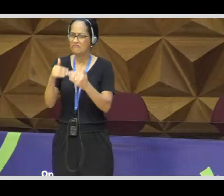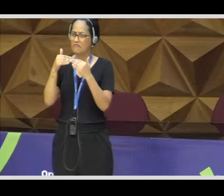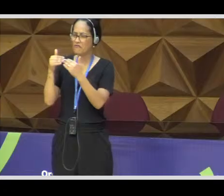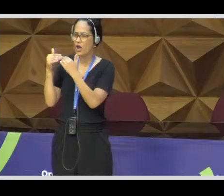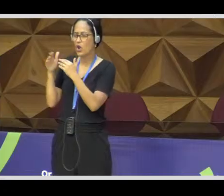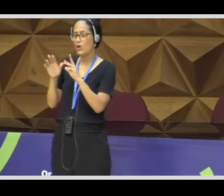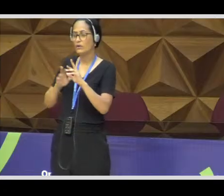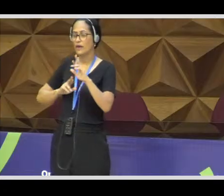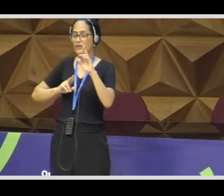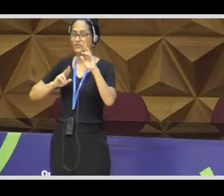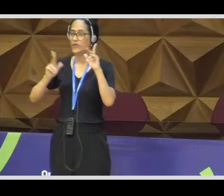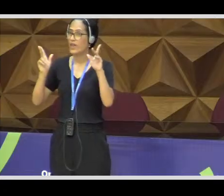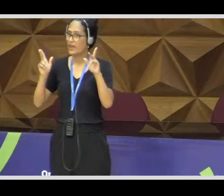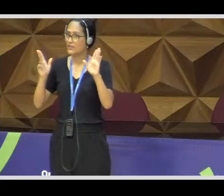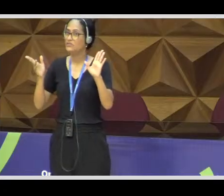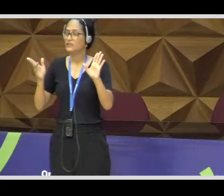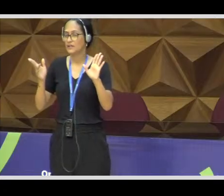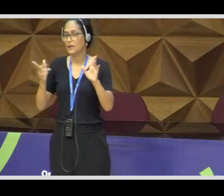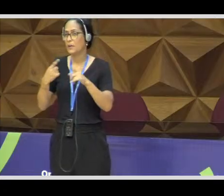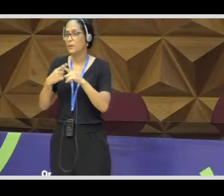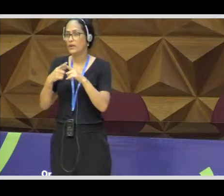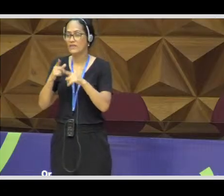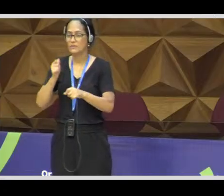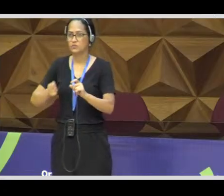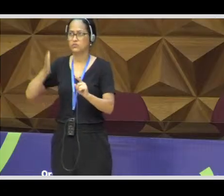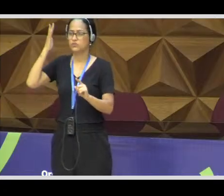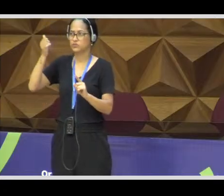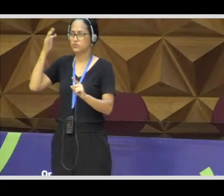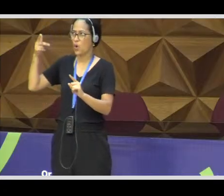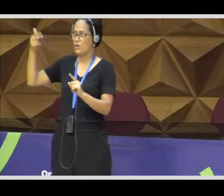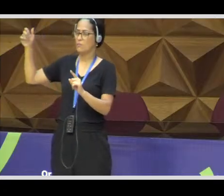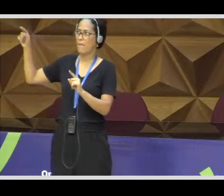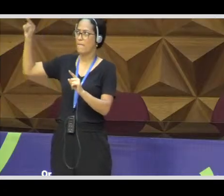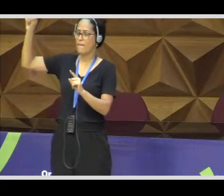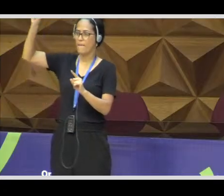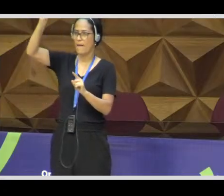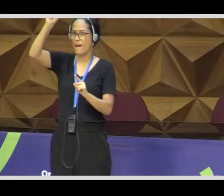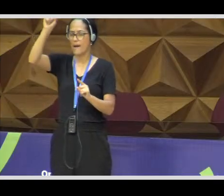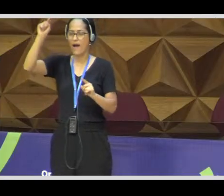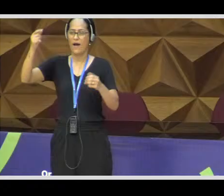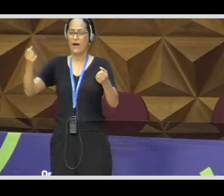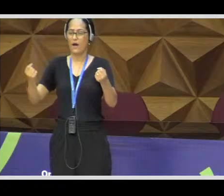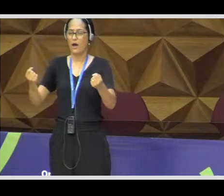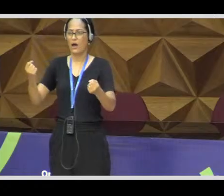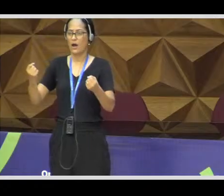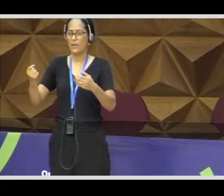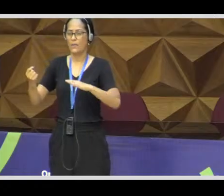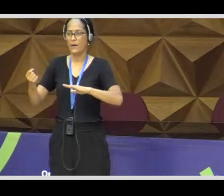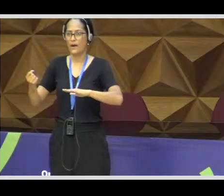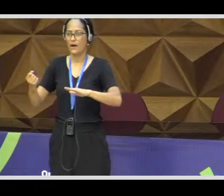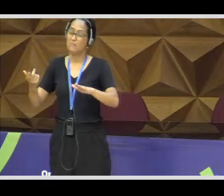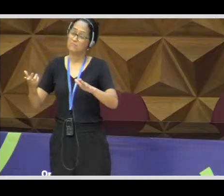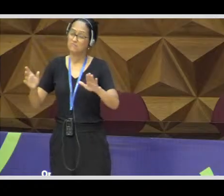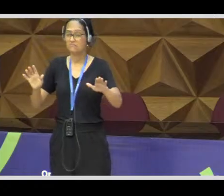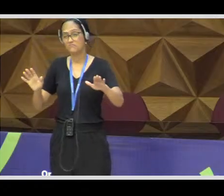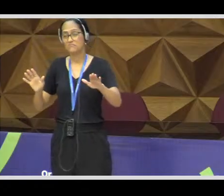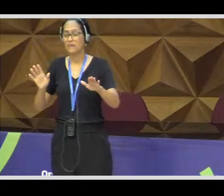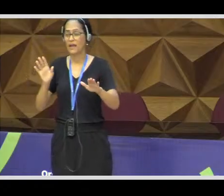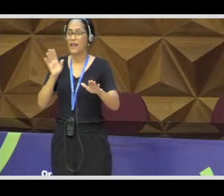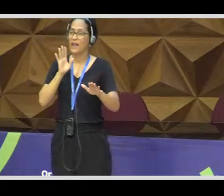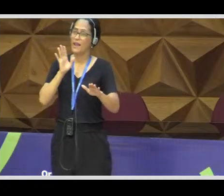out the windows. The rest of the world is moving very slowly. It'd be good for kind of mindfulness tasks as well.